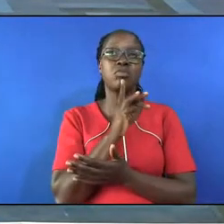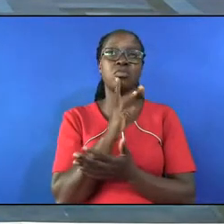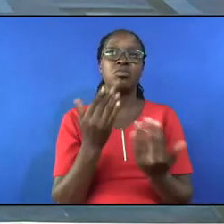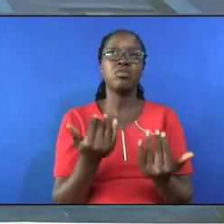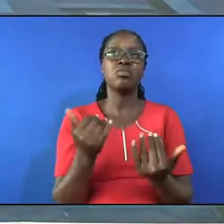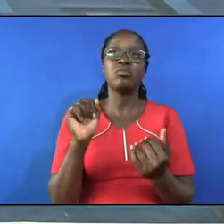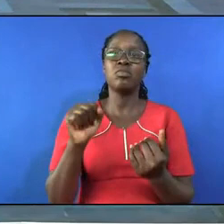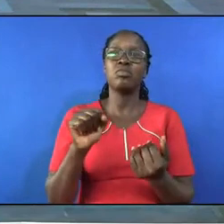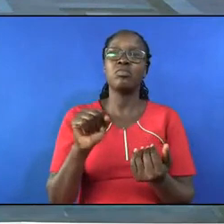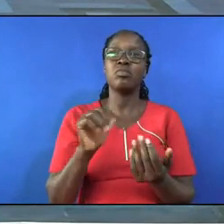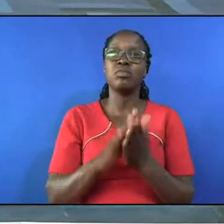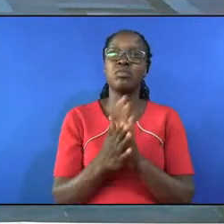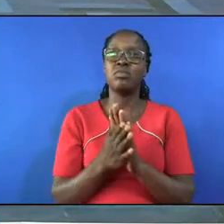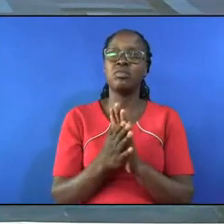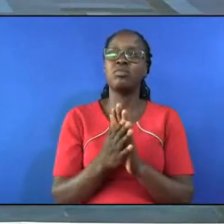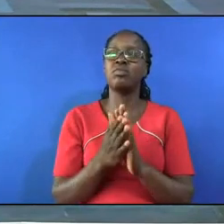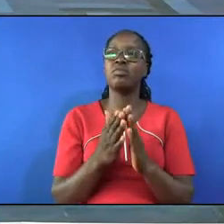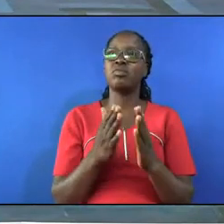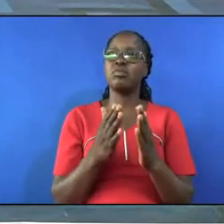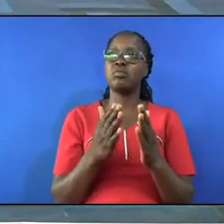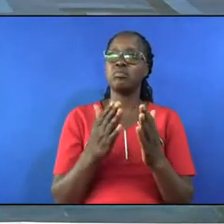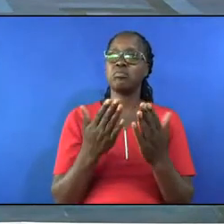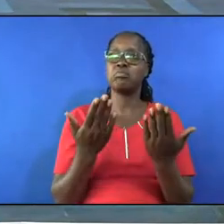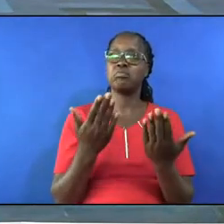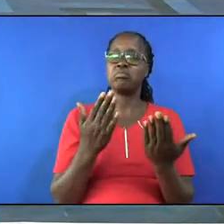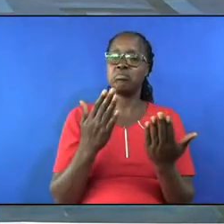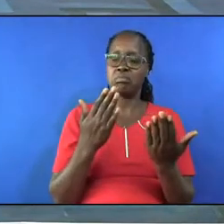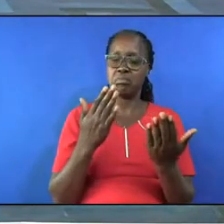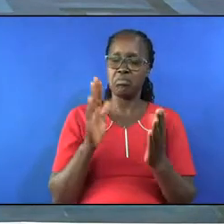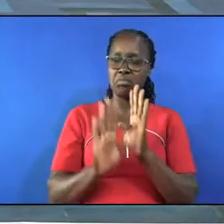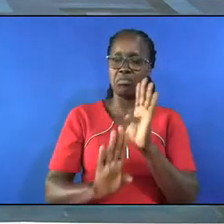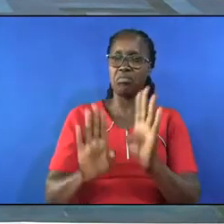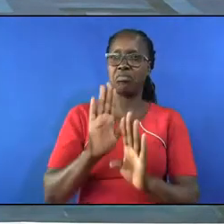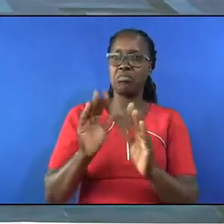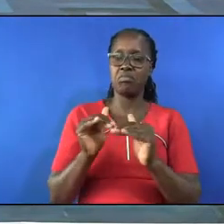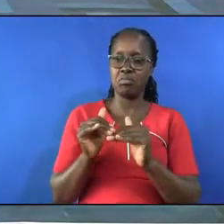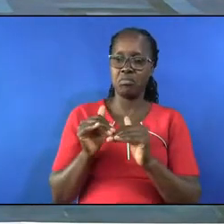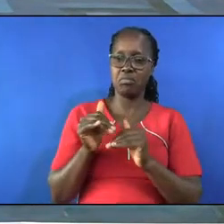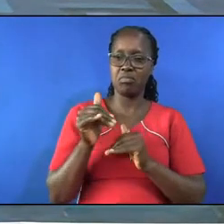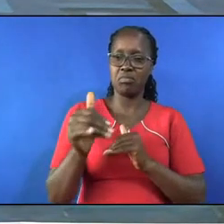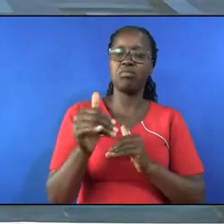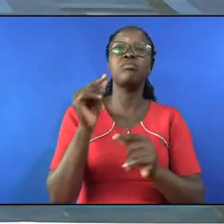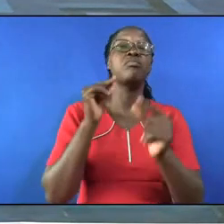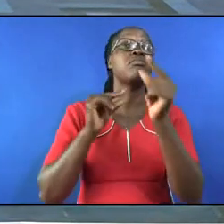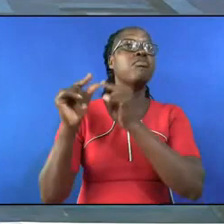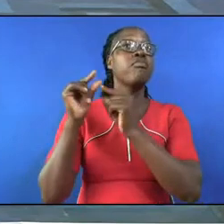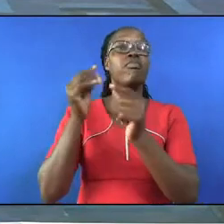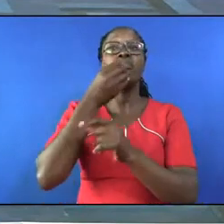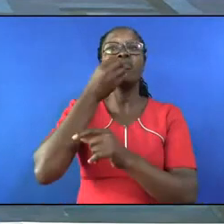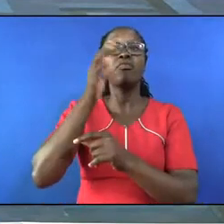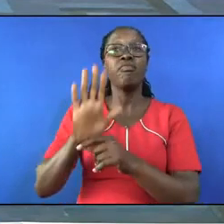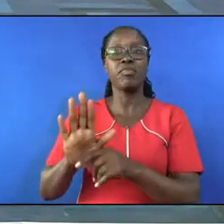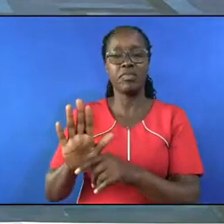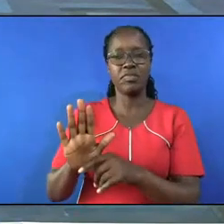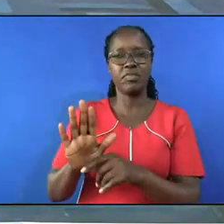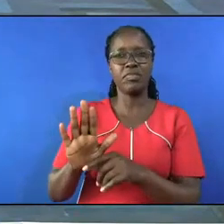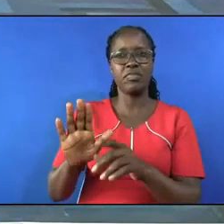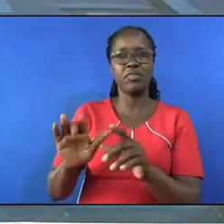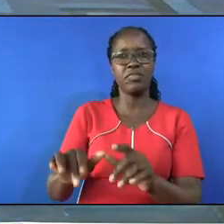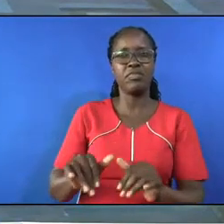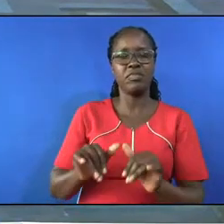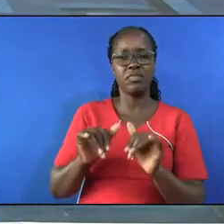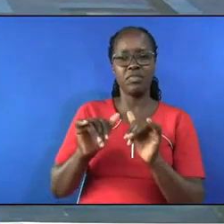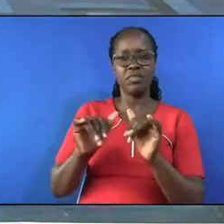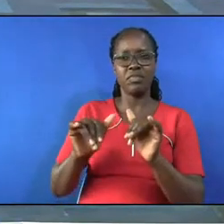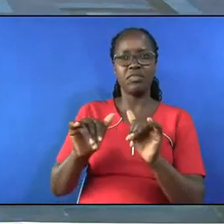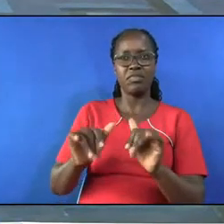children can actually get tendencies that will be passed to generations, and that will, curses that will live for their,